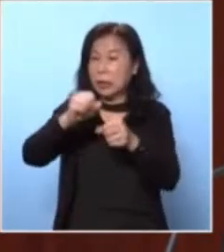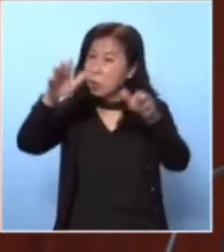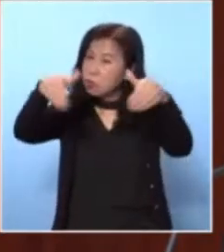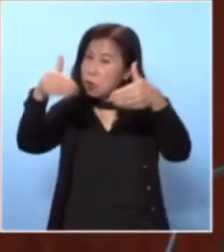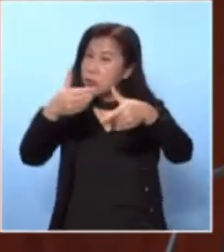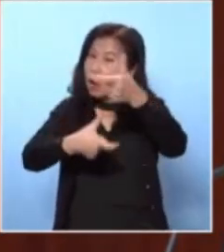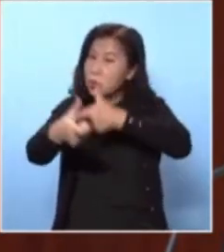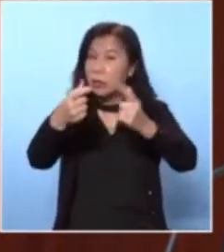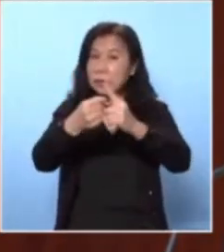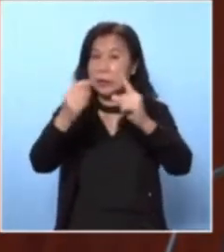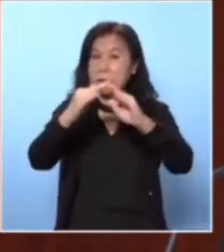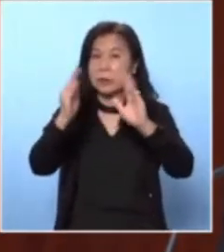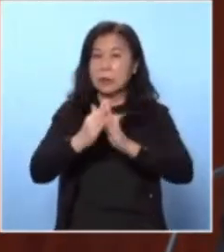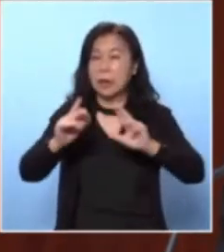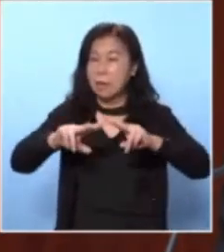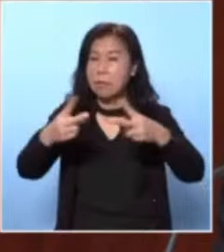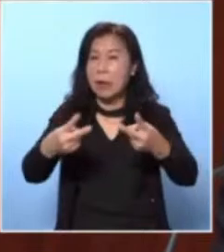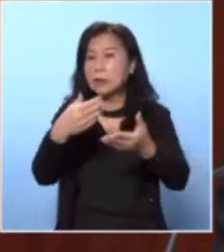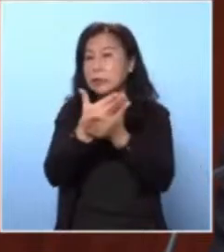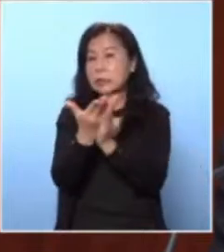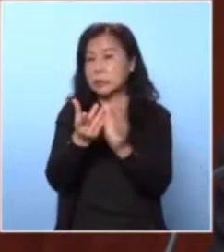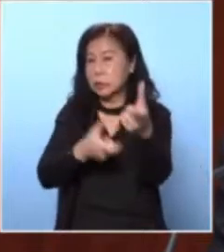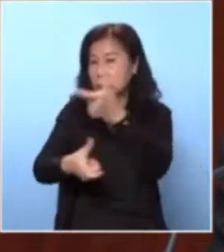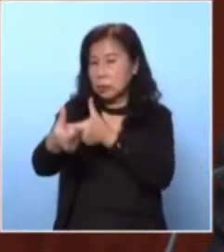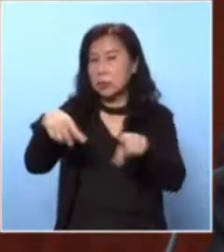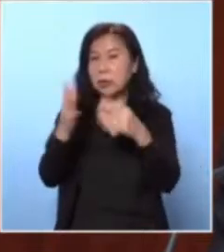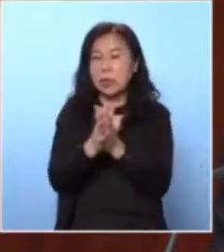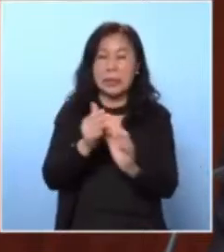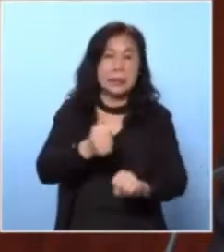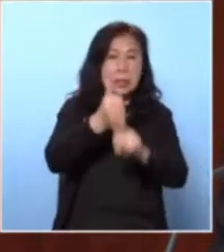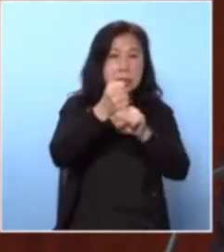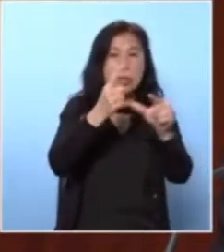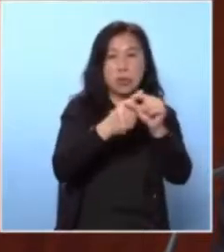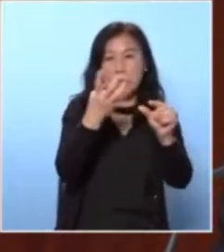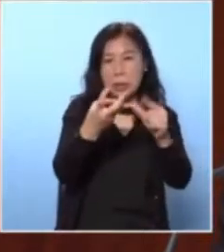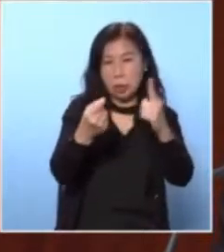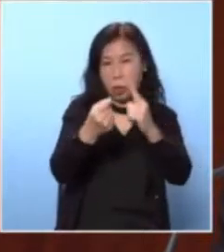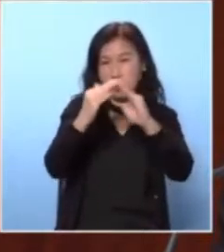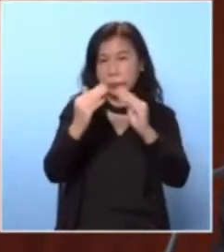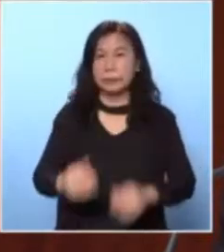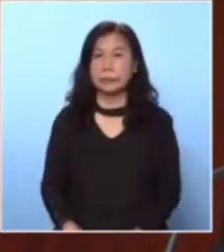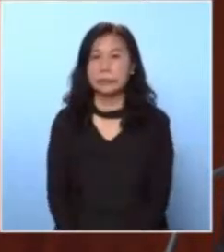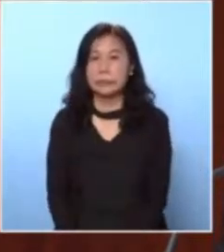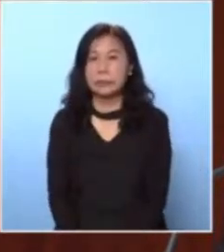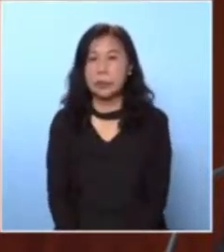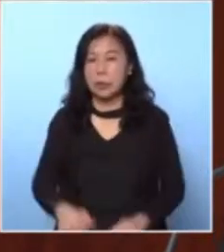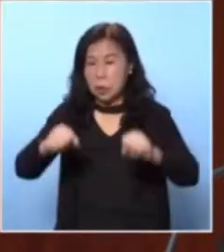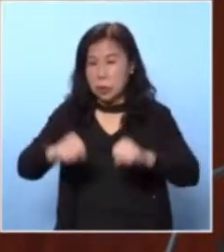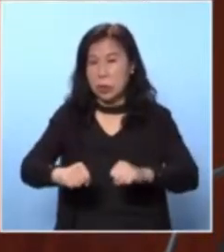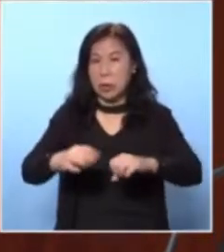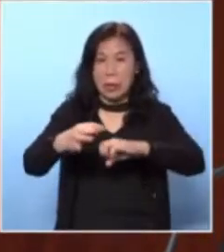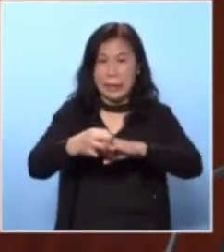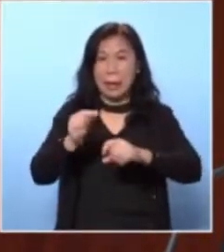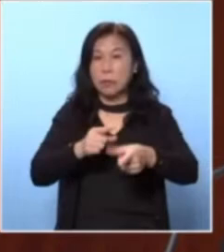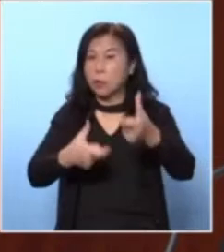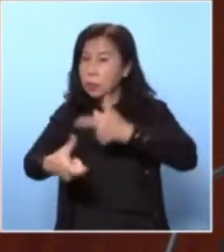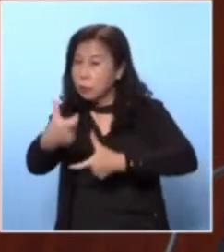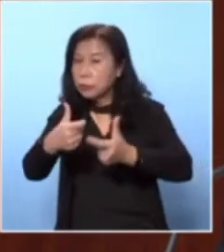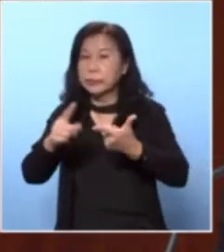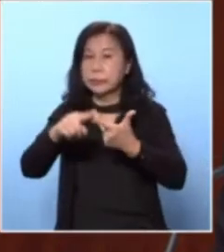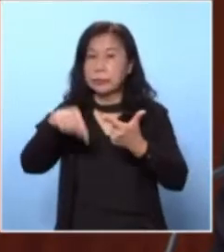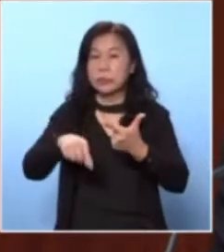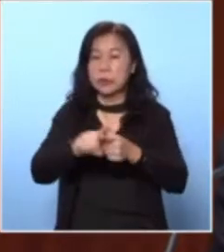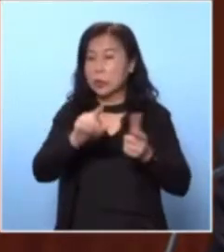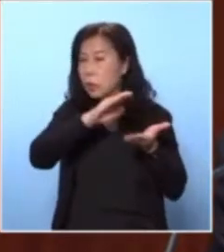for enterprises, attracting companies and investments to Hong Kong, diversifying our economy, and supporting SMEs. We